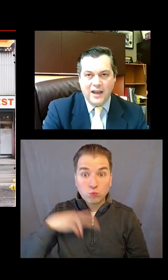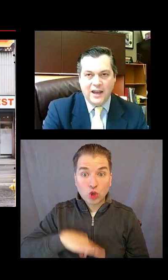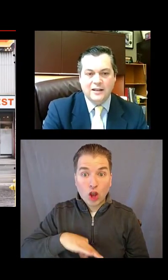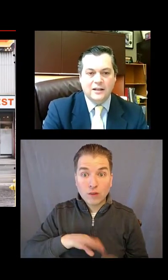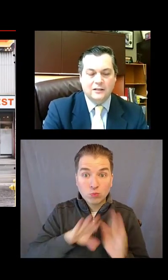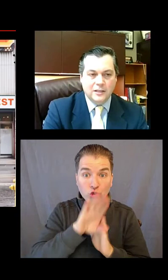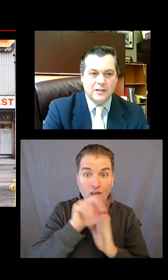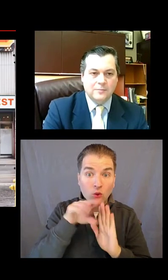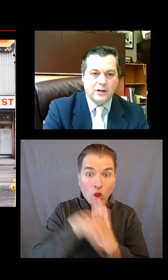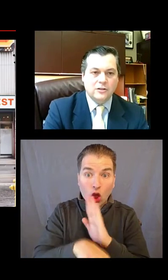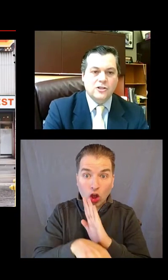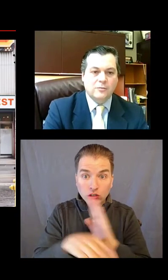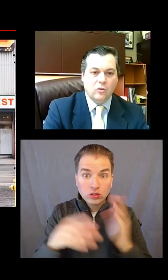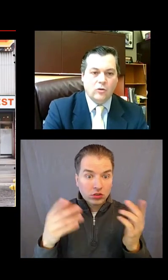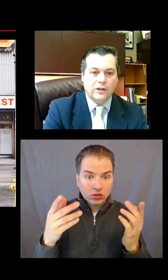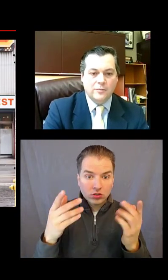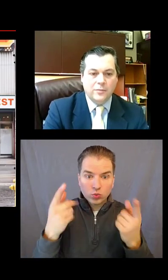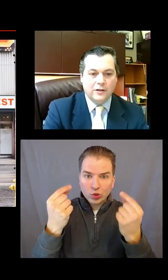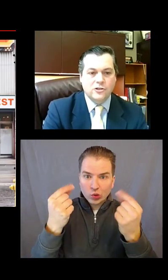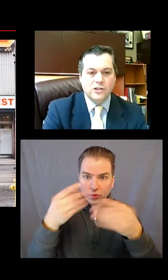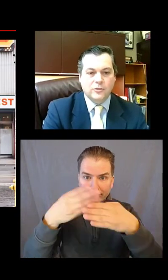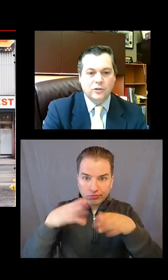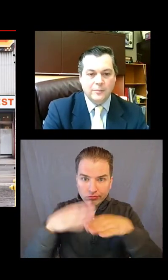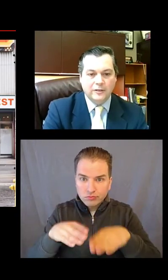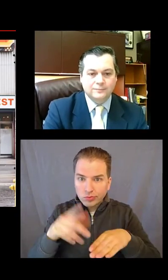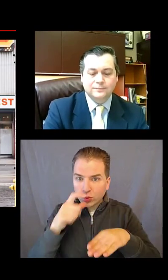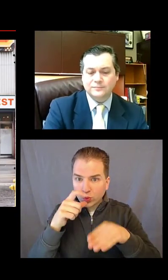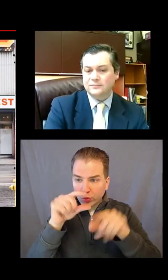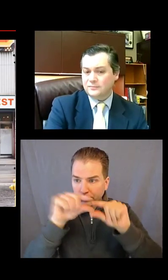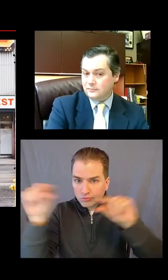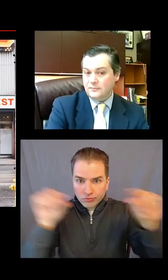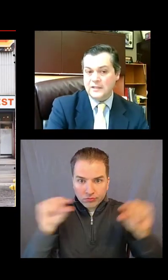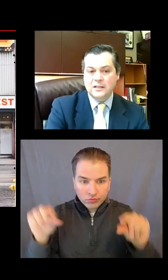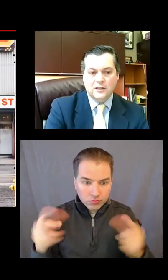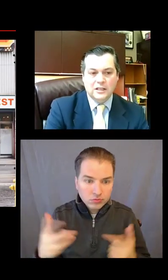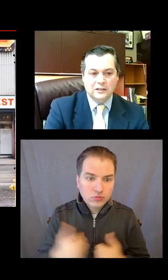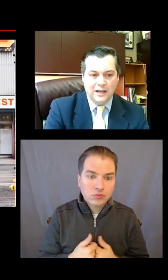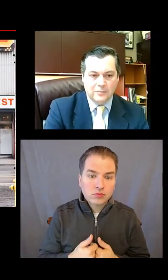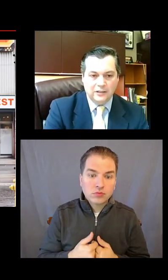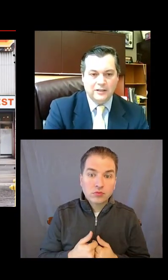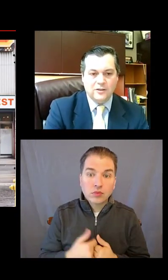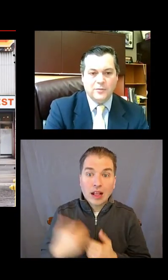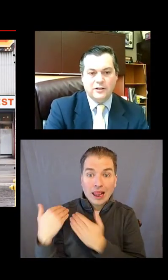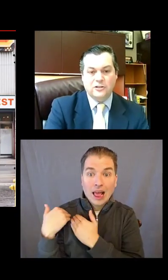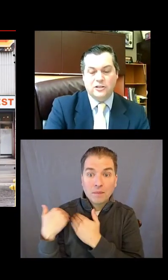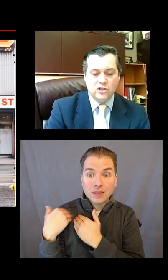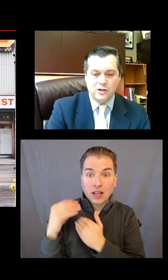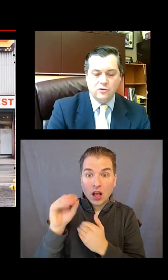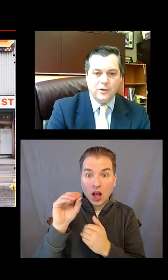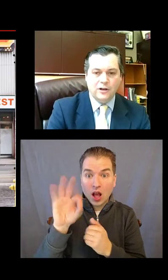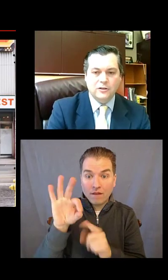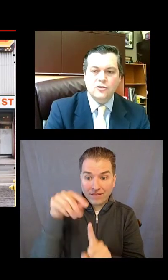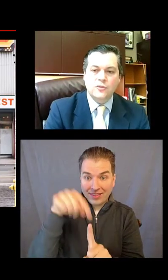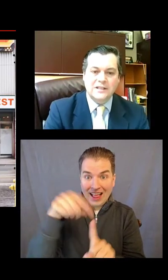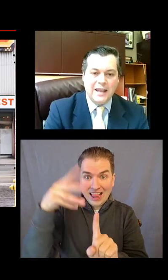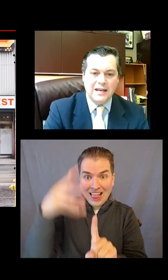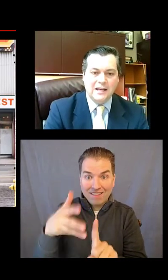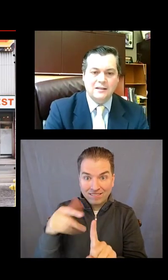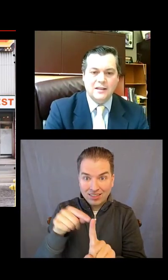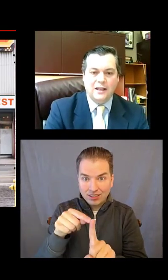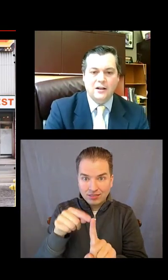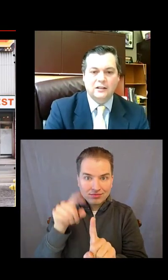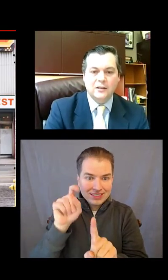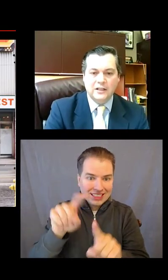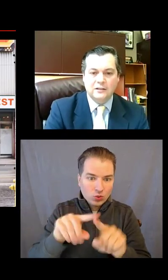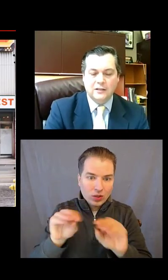get divided in a limited partnership according to the partnership agreement. The liability of the partners, the general partners